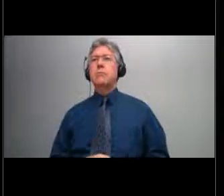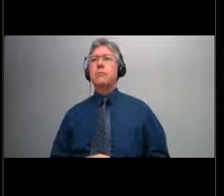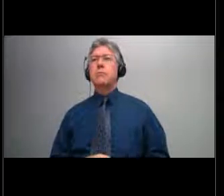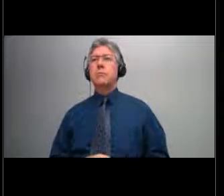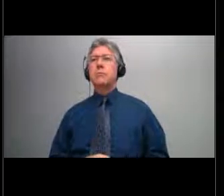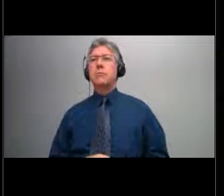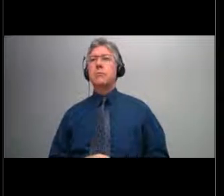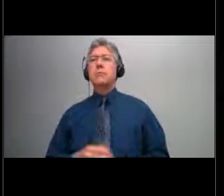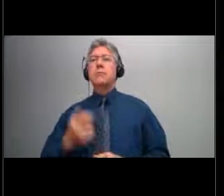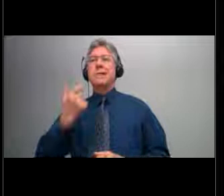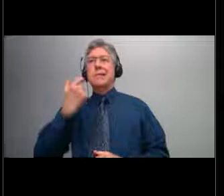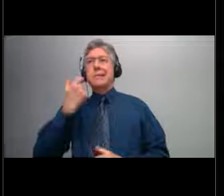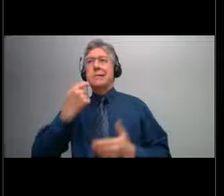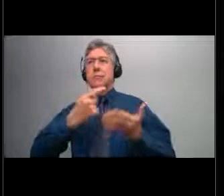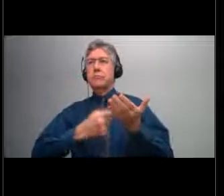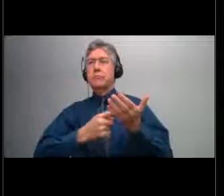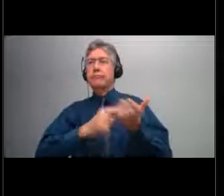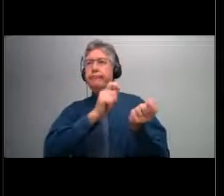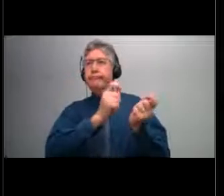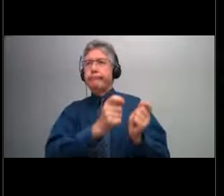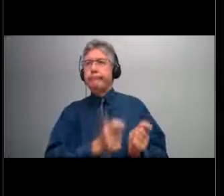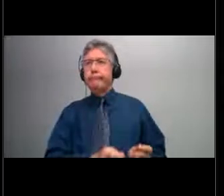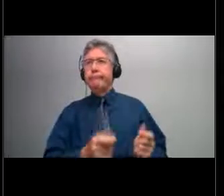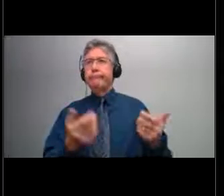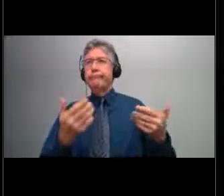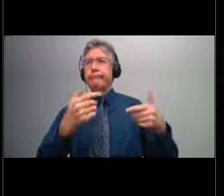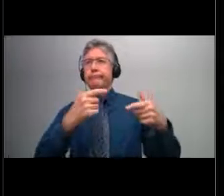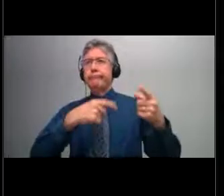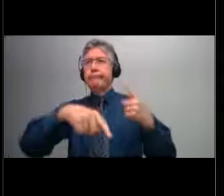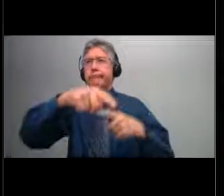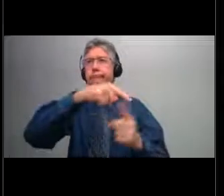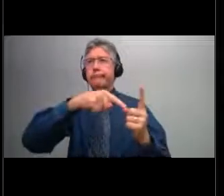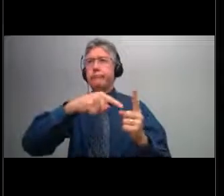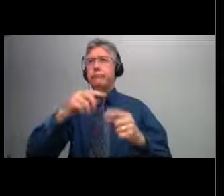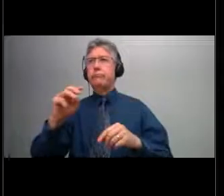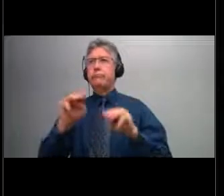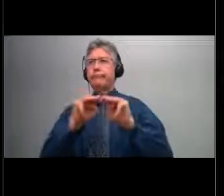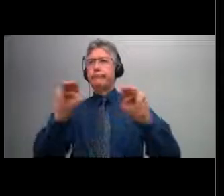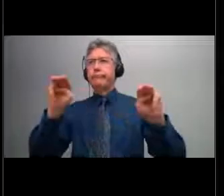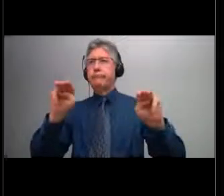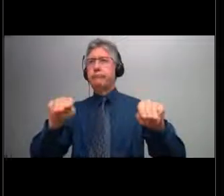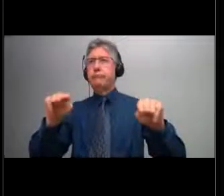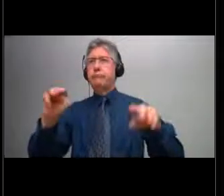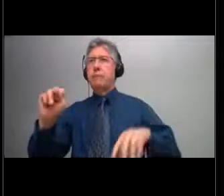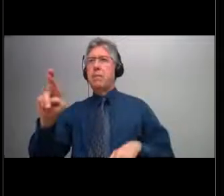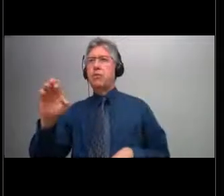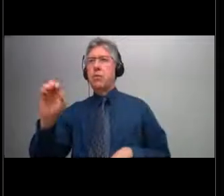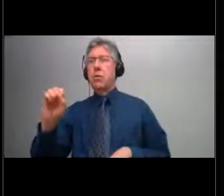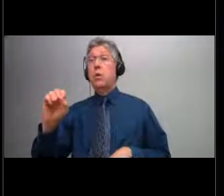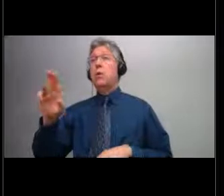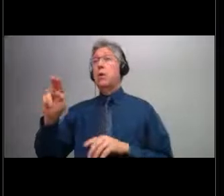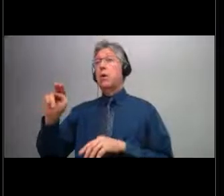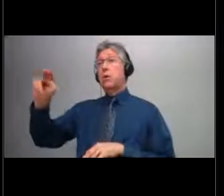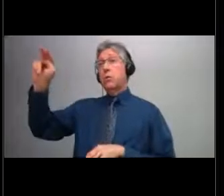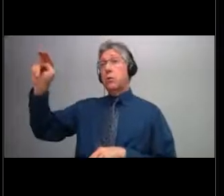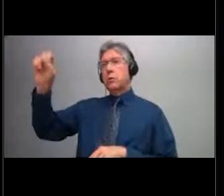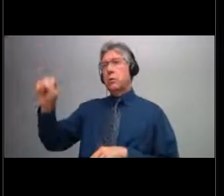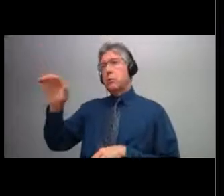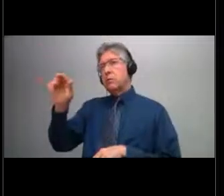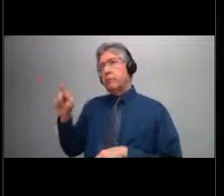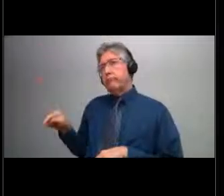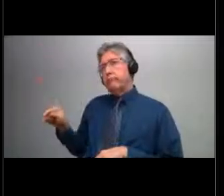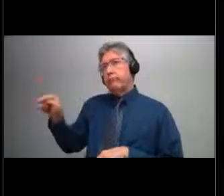Having covered some of the specific changes in the interchange and the Metro site, we'll now walk through the project area from north to south and highlight a few more features of the